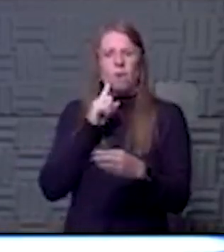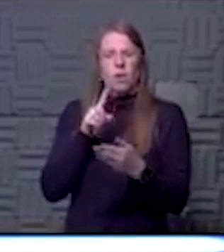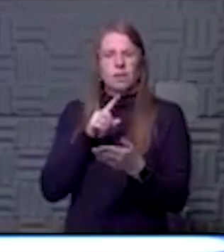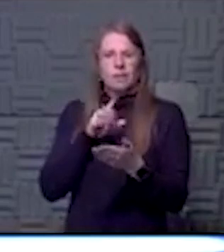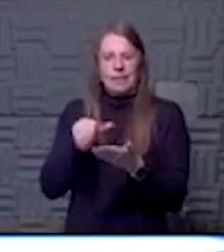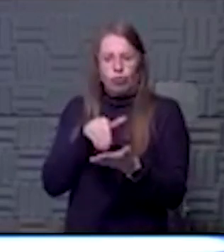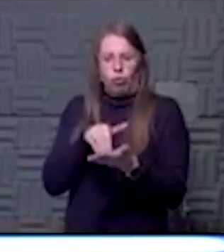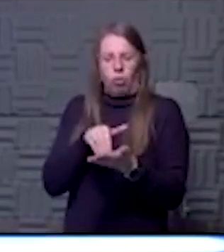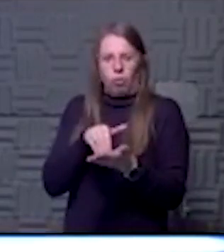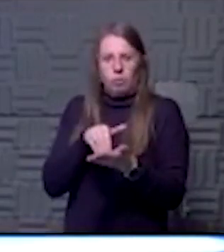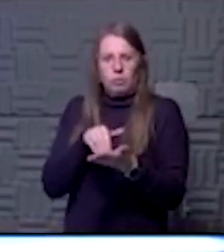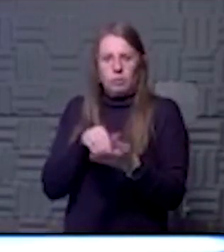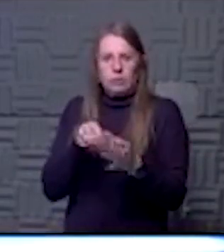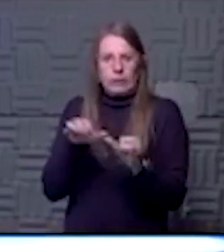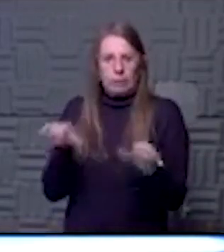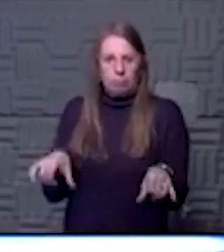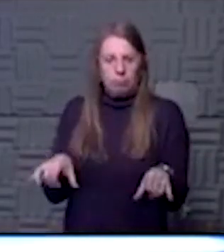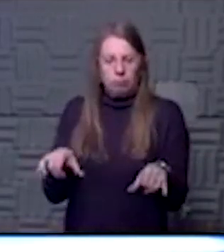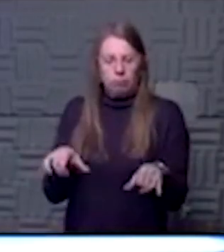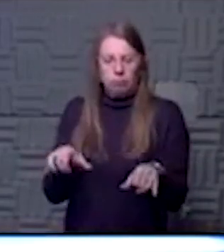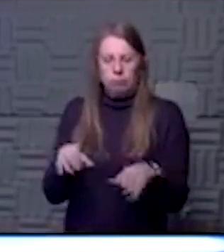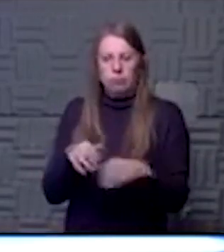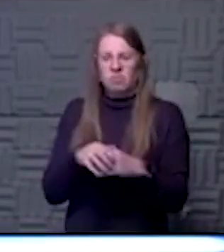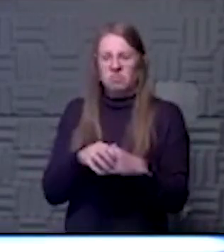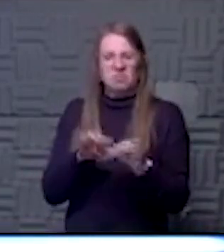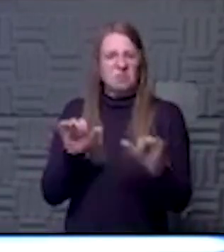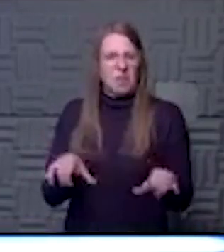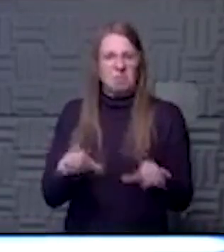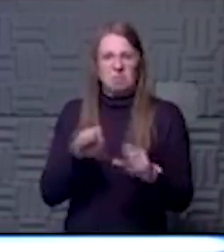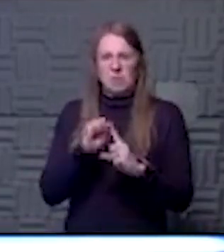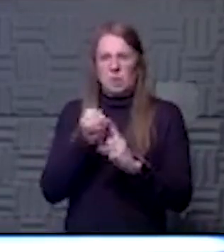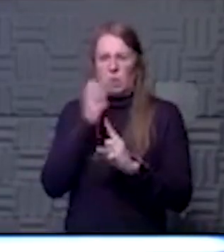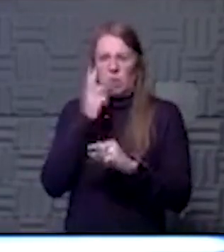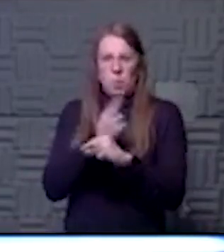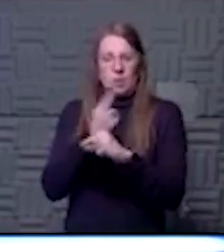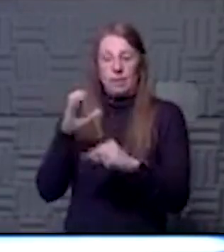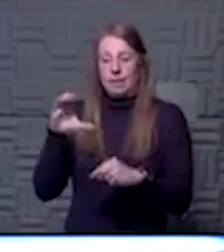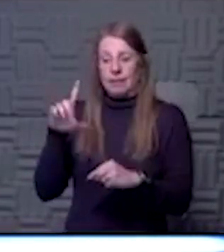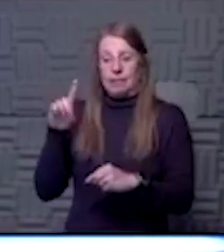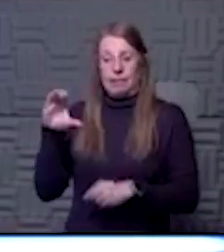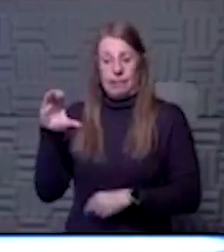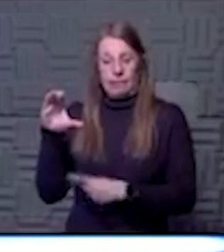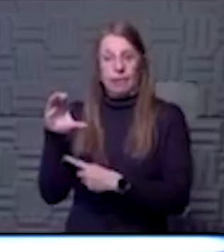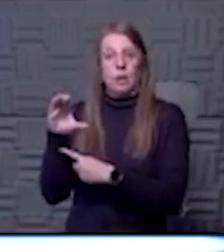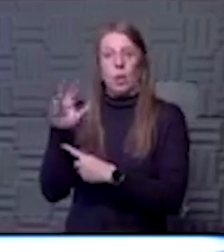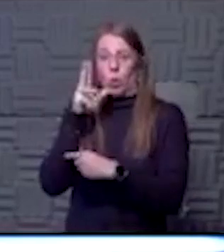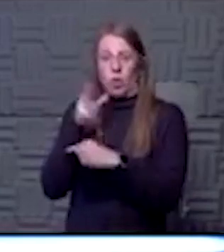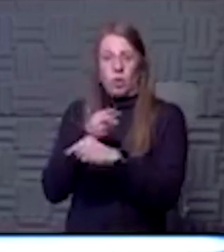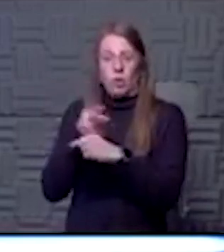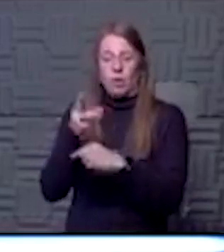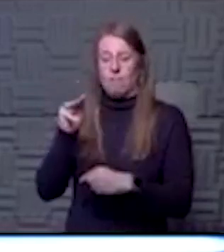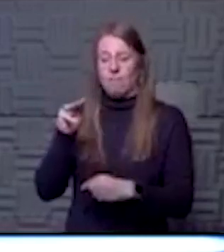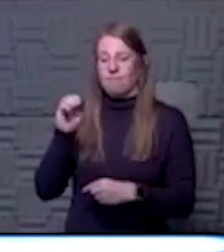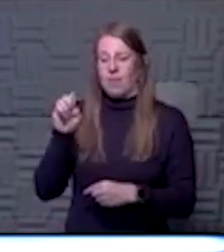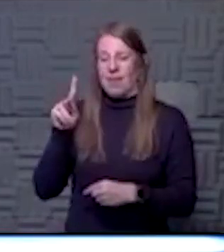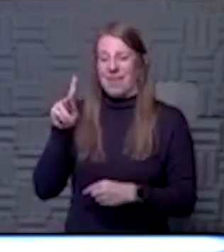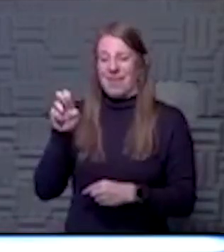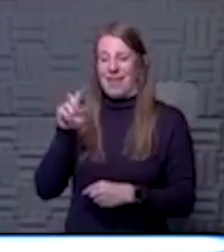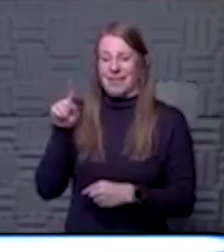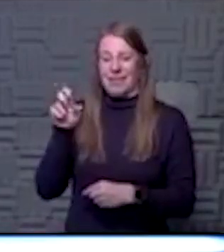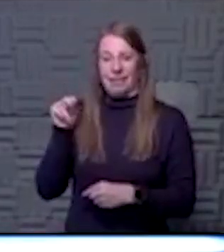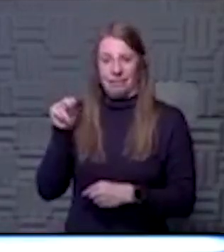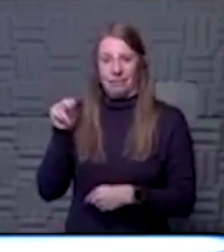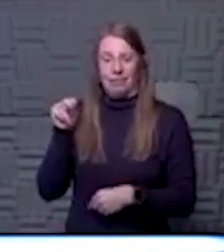And so the same similar situation will be used. CDC will use McKesson as their vaccine